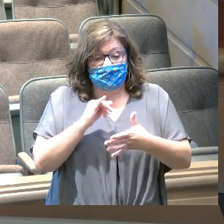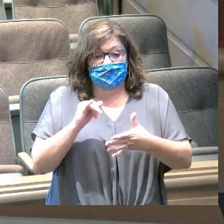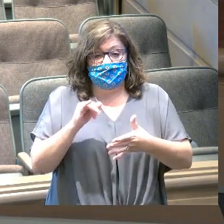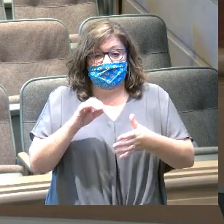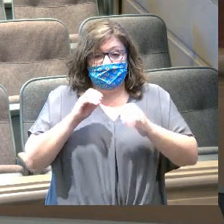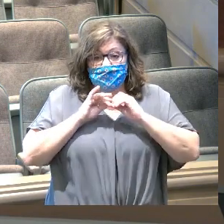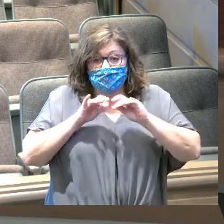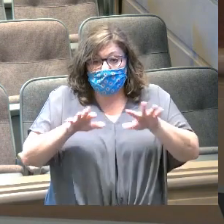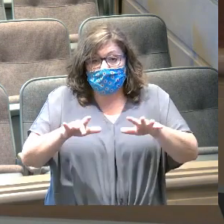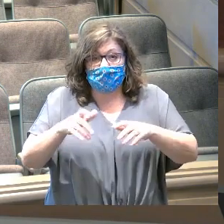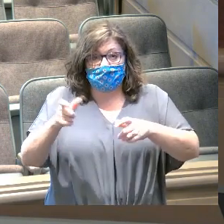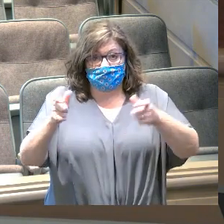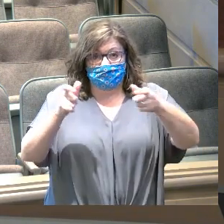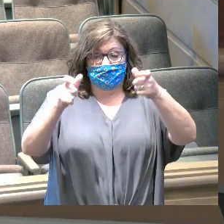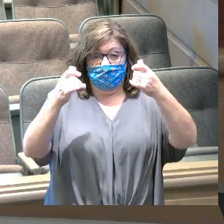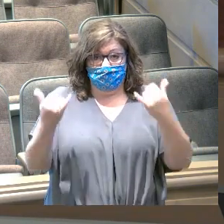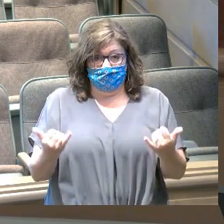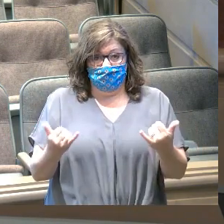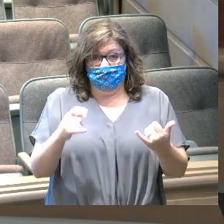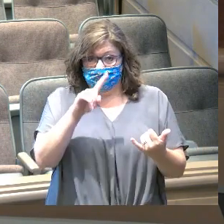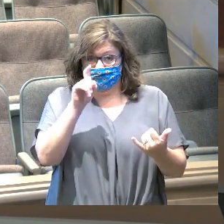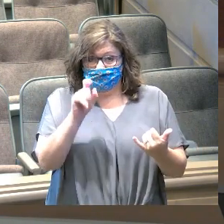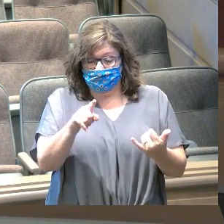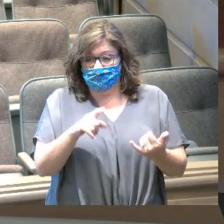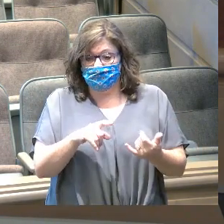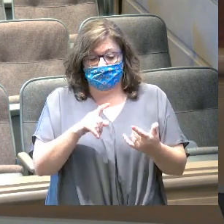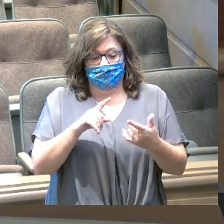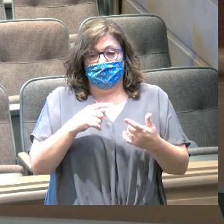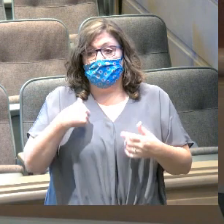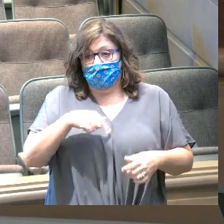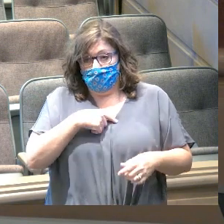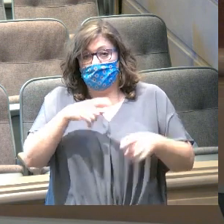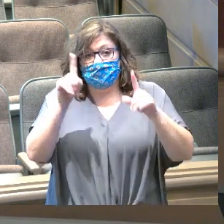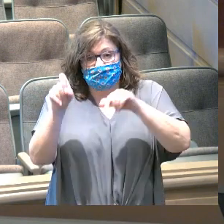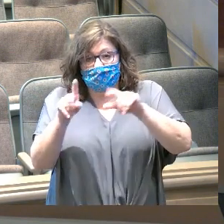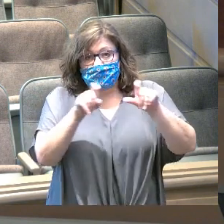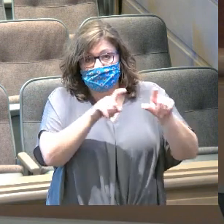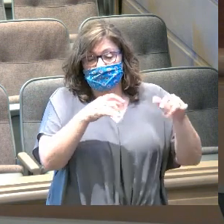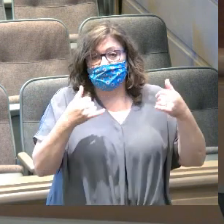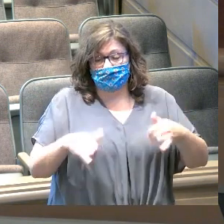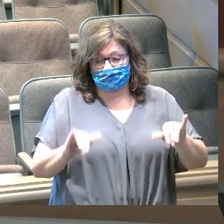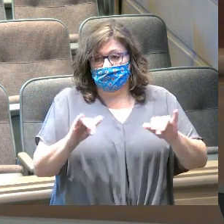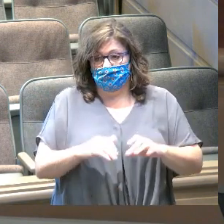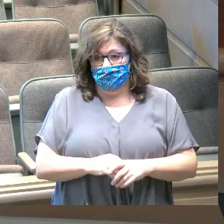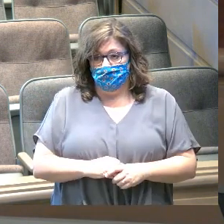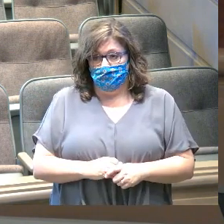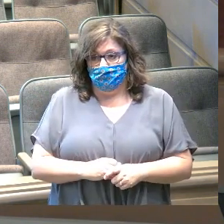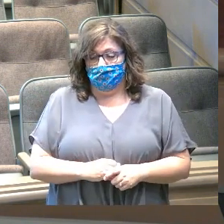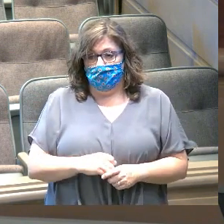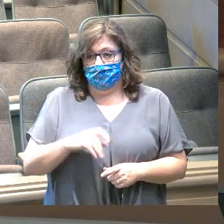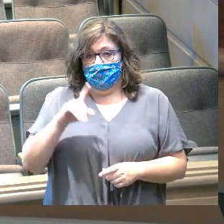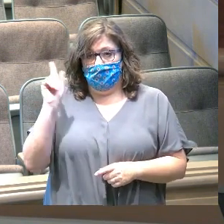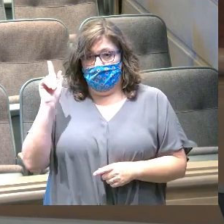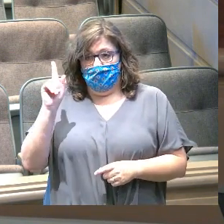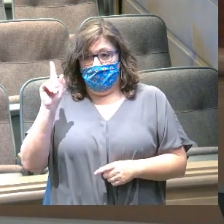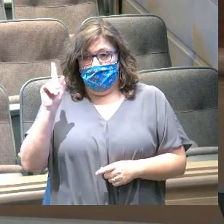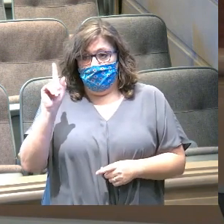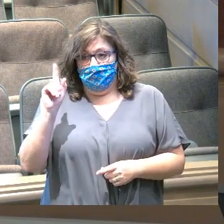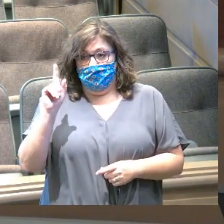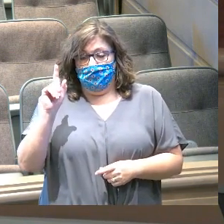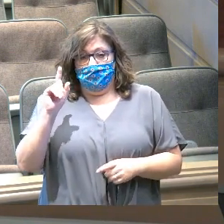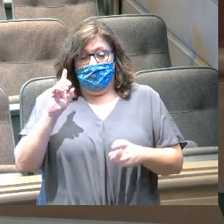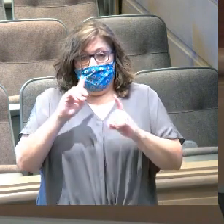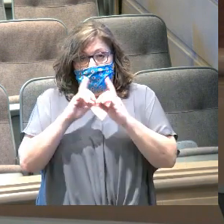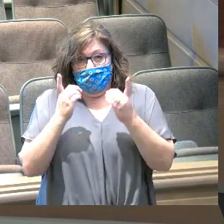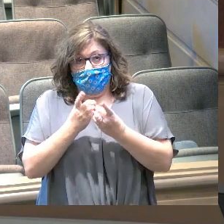under control. We are testing people at the district office of the Department of